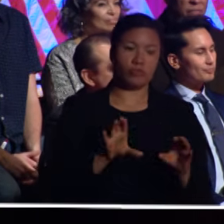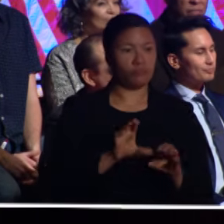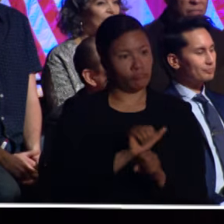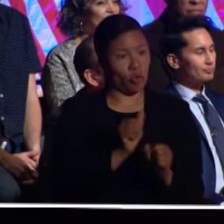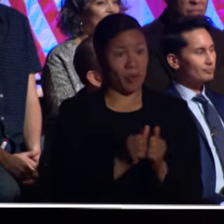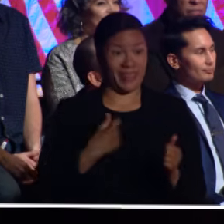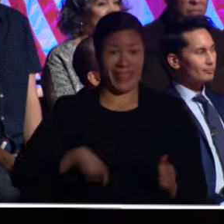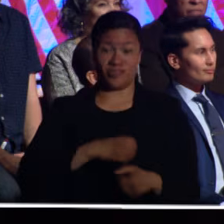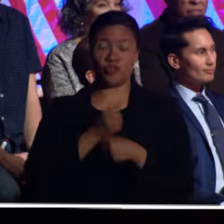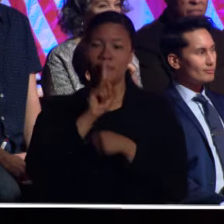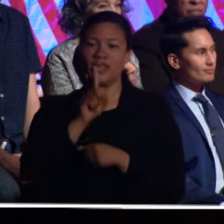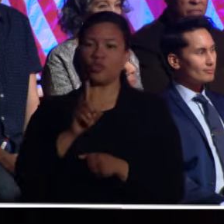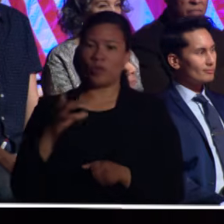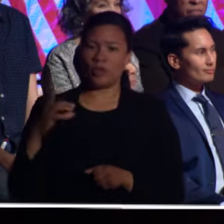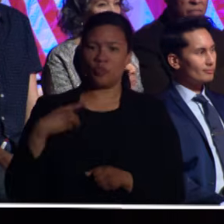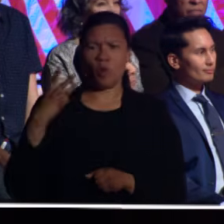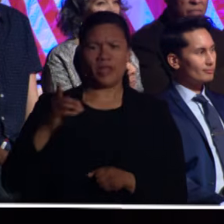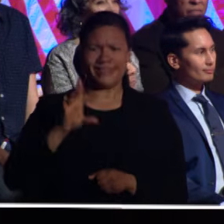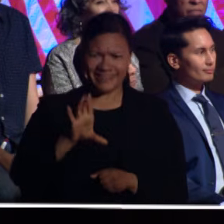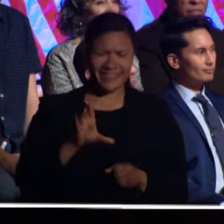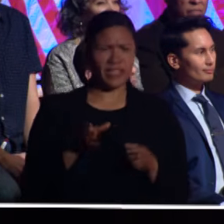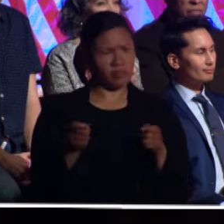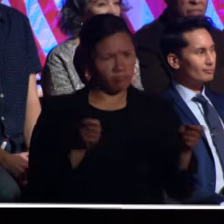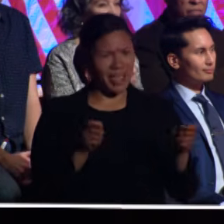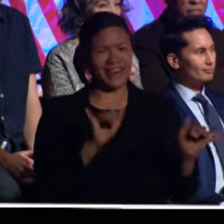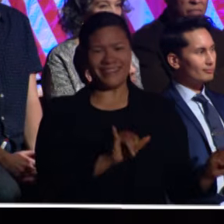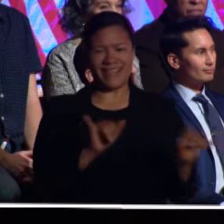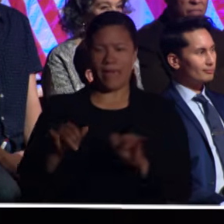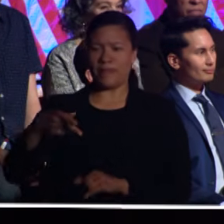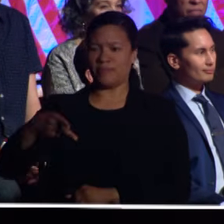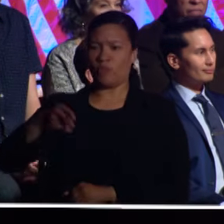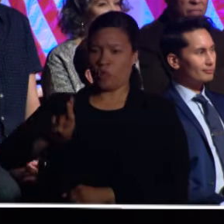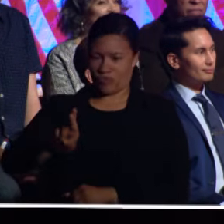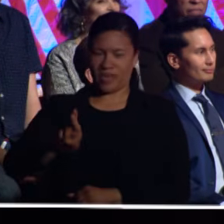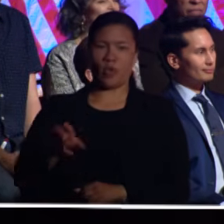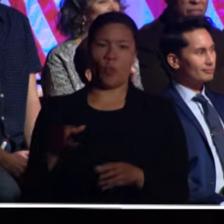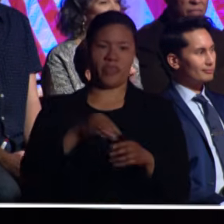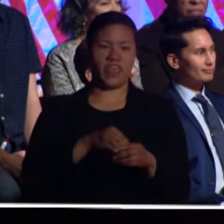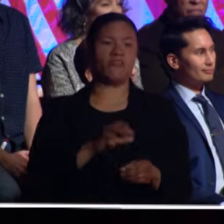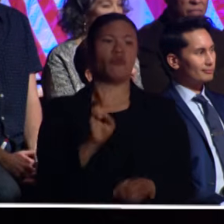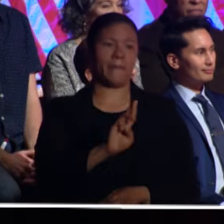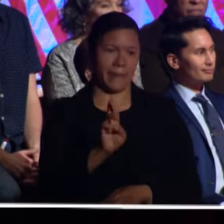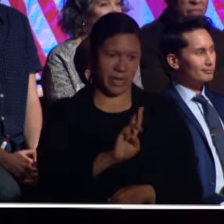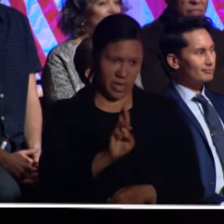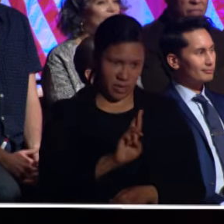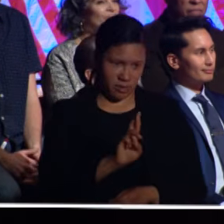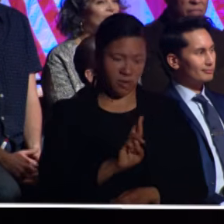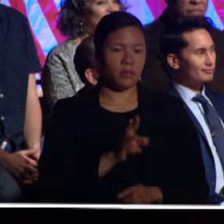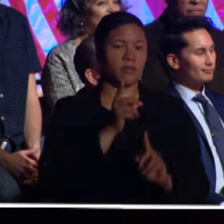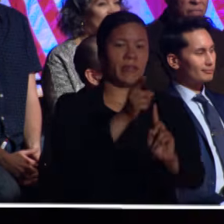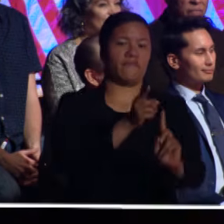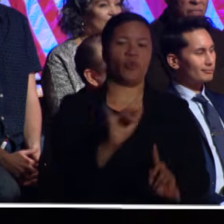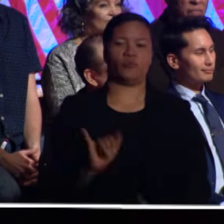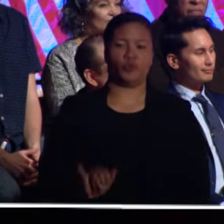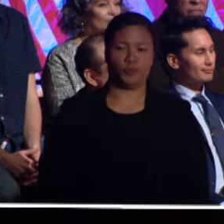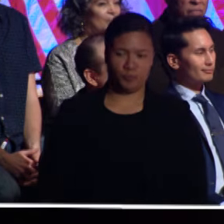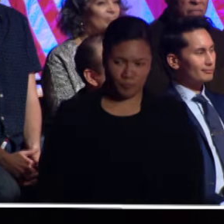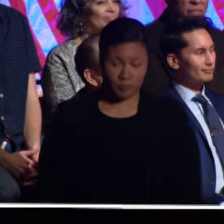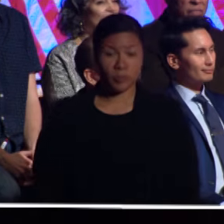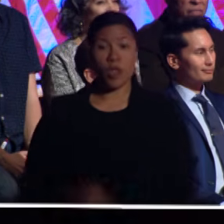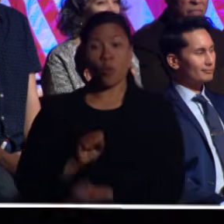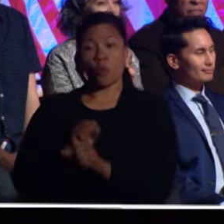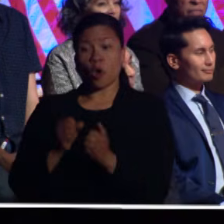is treated exactly like Puerto Rico in the Republican platform, too. Working with Congresswoman